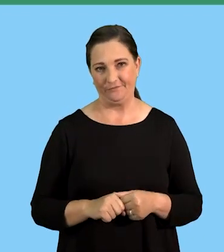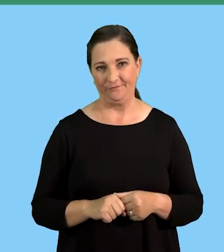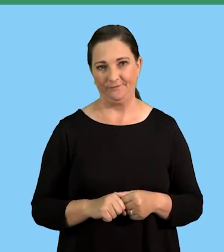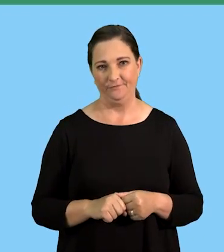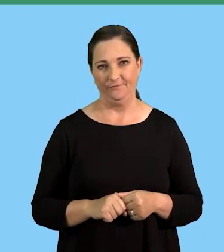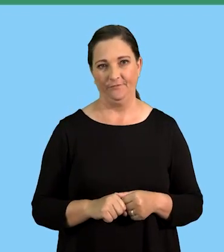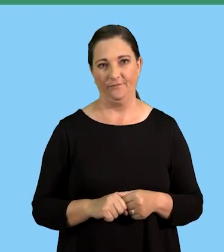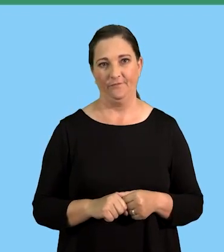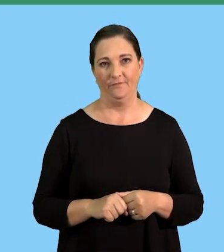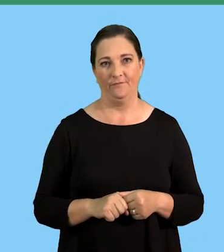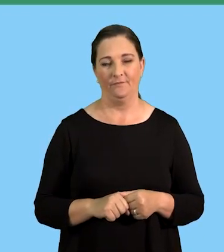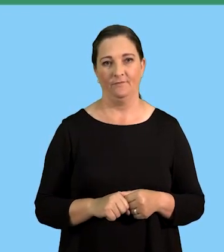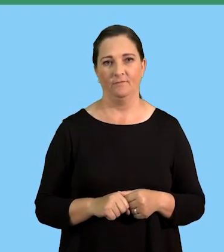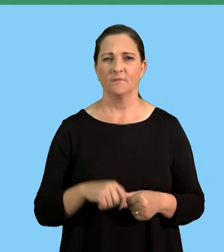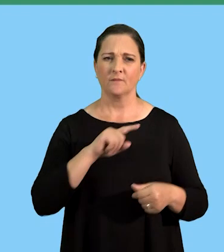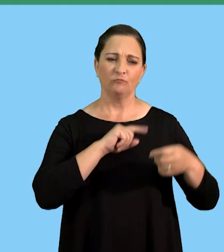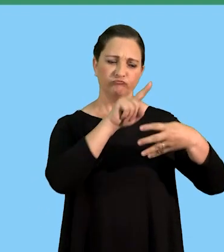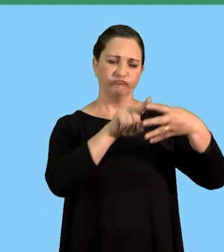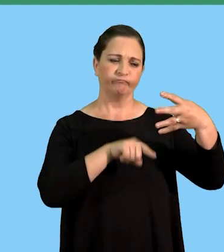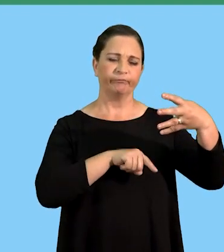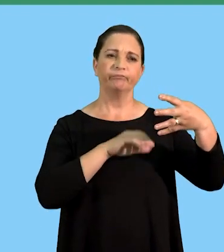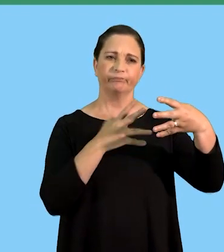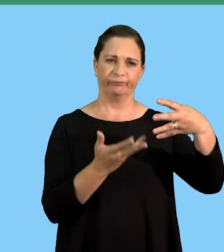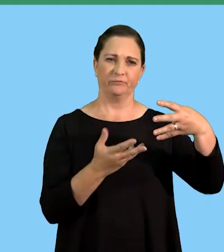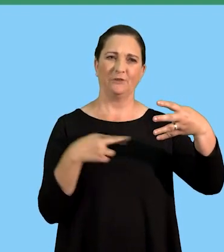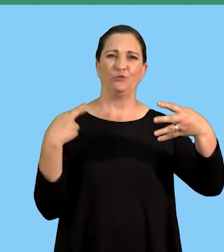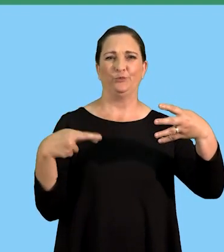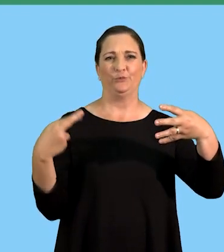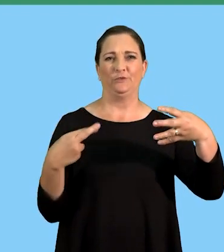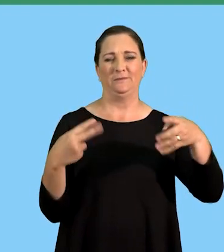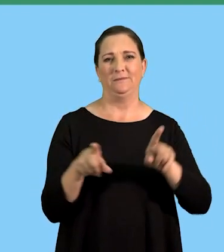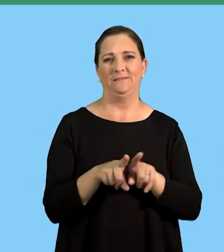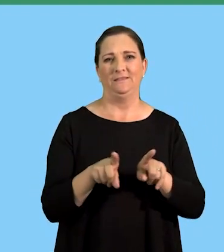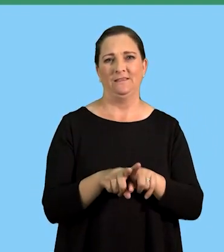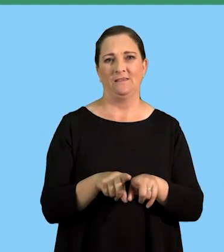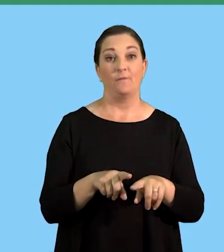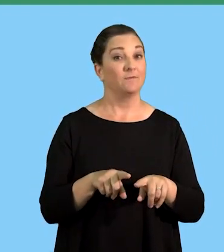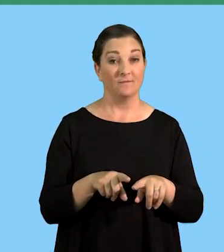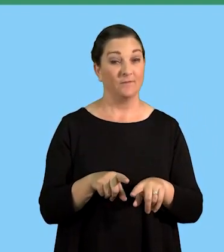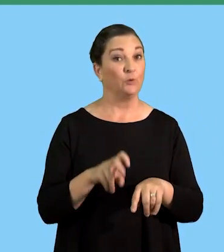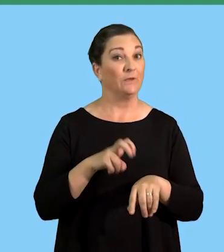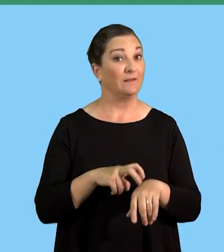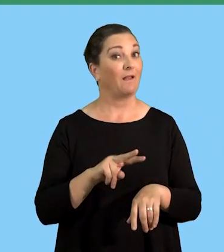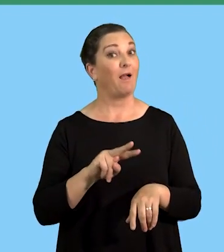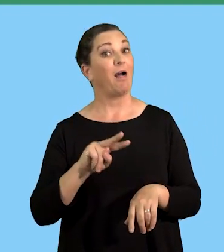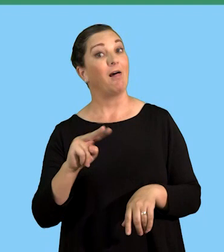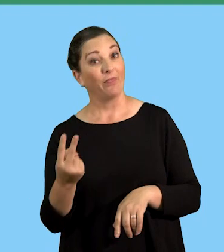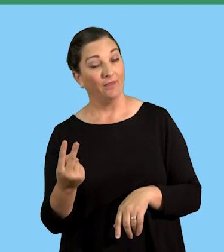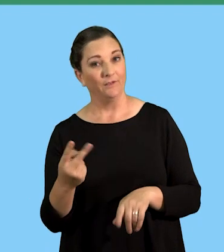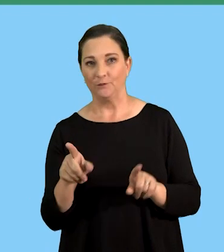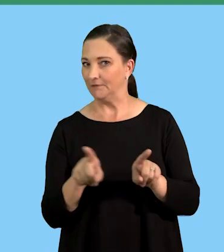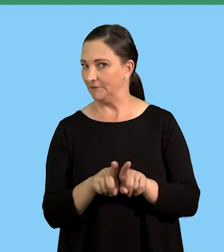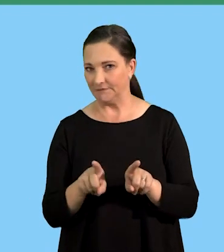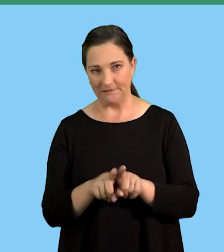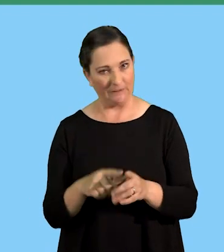these would be considered to be repetition, because now discuss other roles.